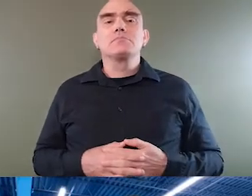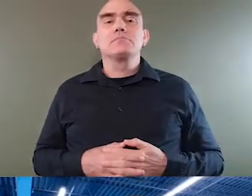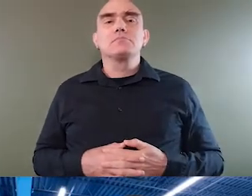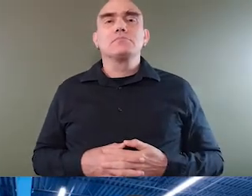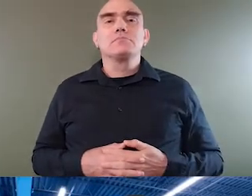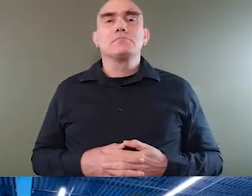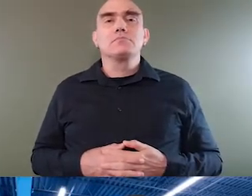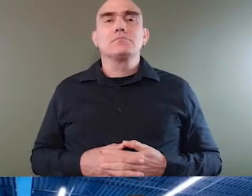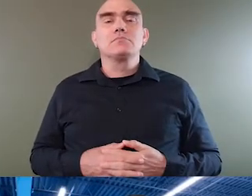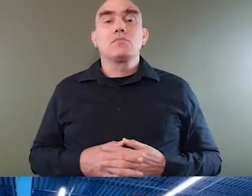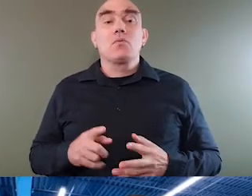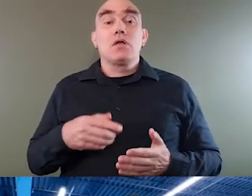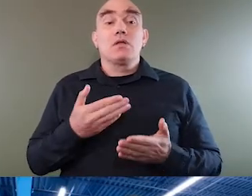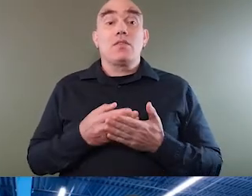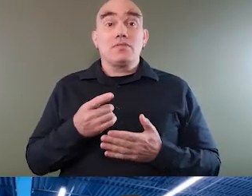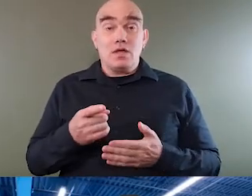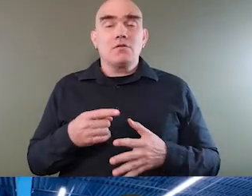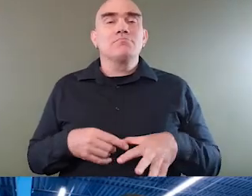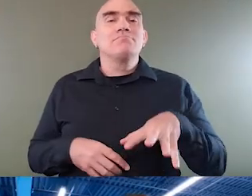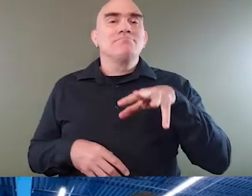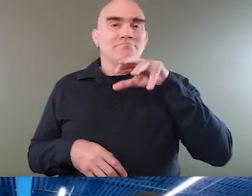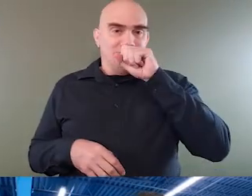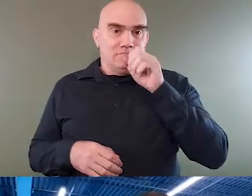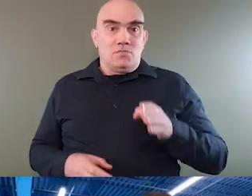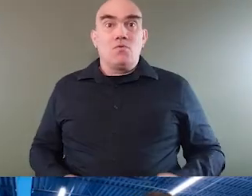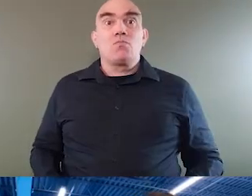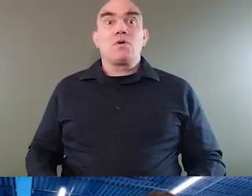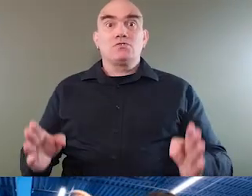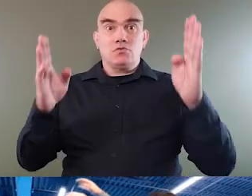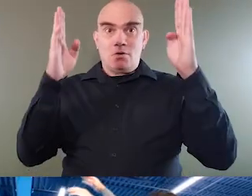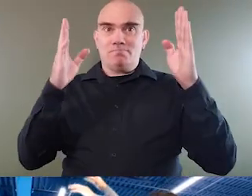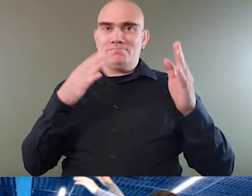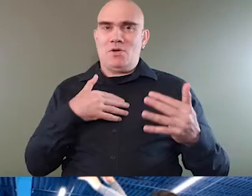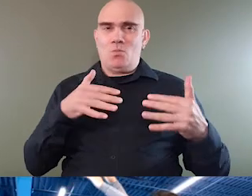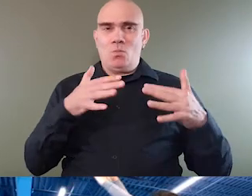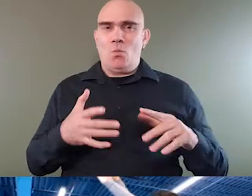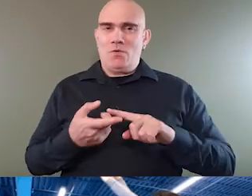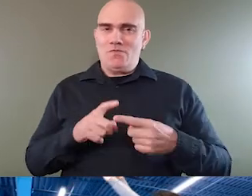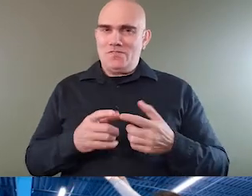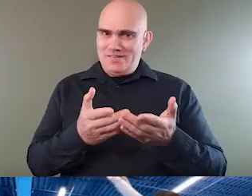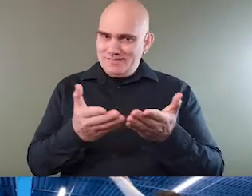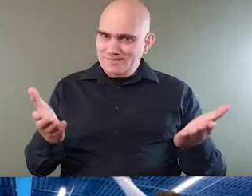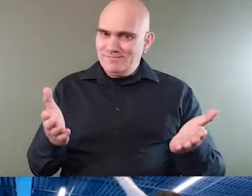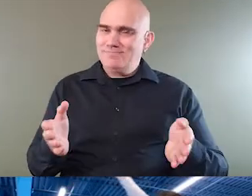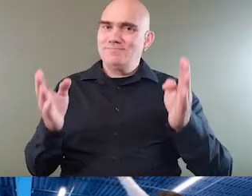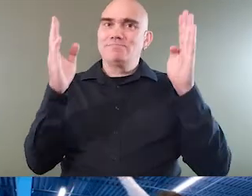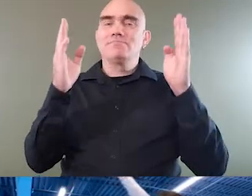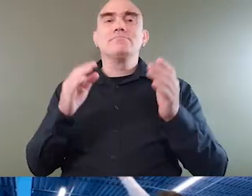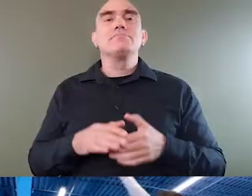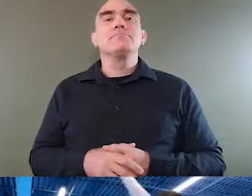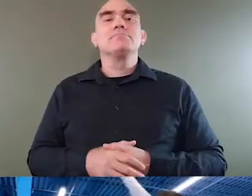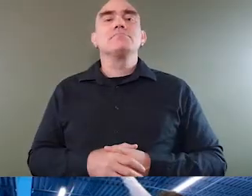And when you get there, inhale, raise your arms up, my warrior friends.